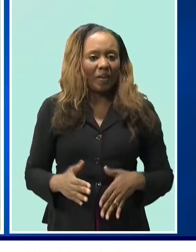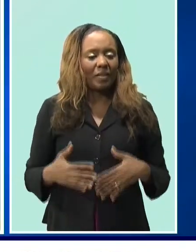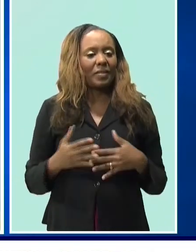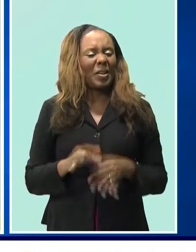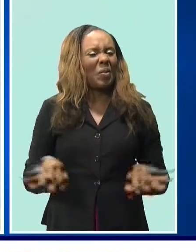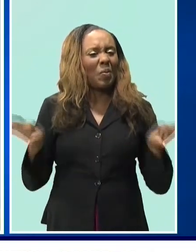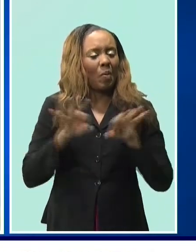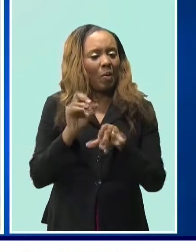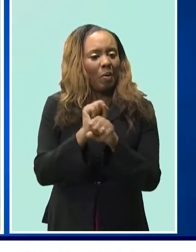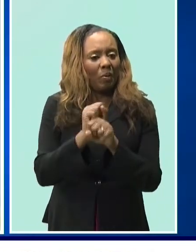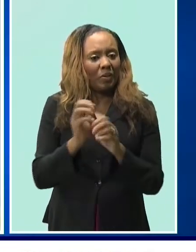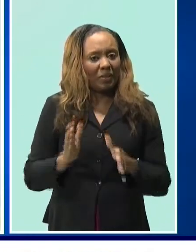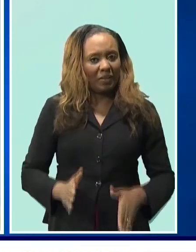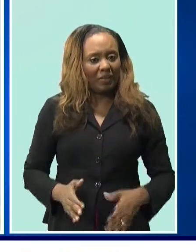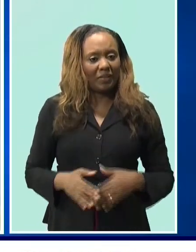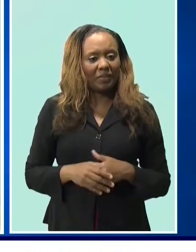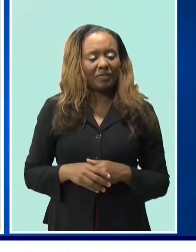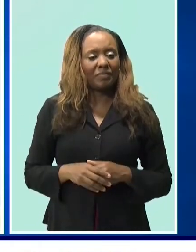essential workers.